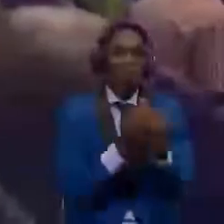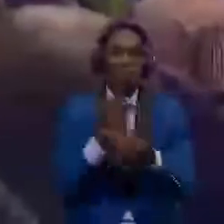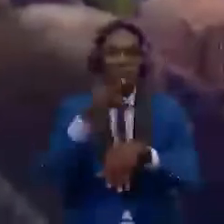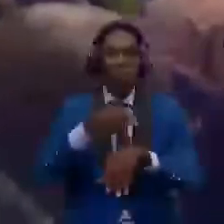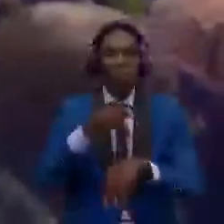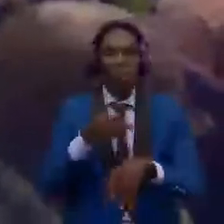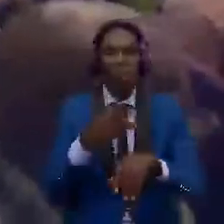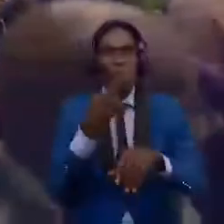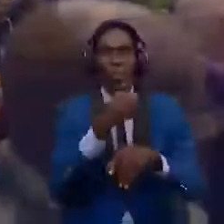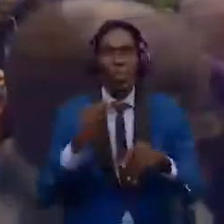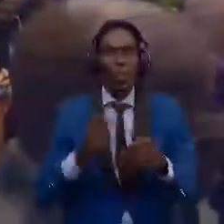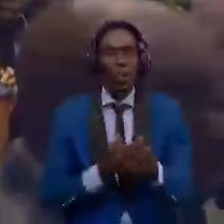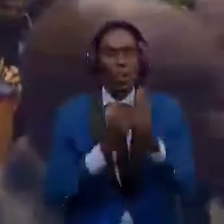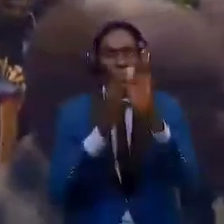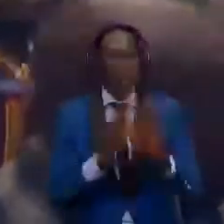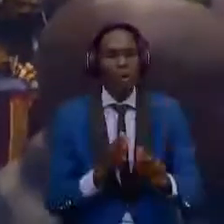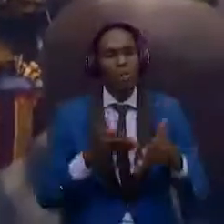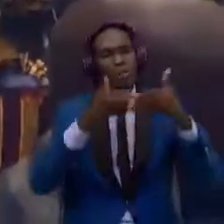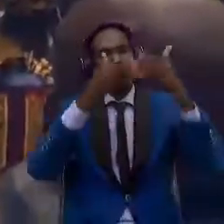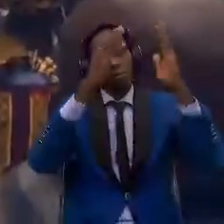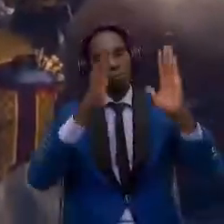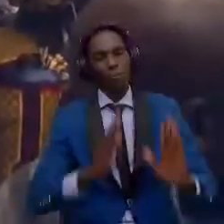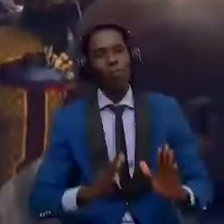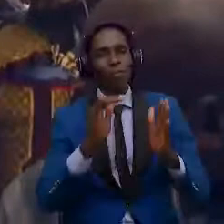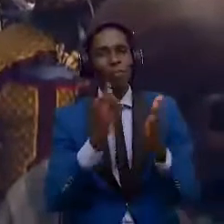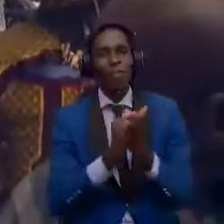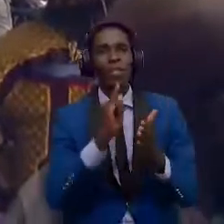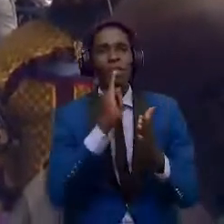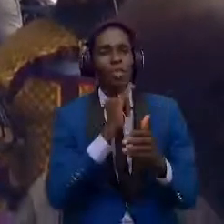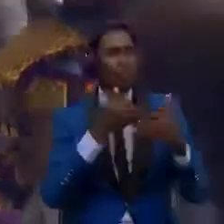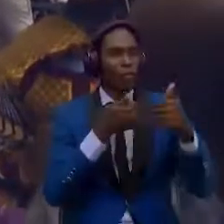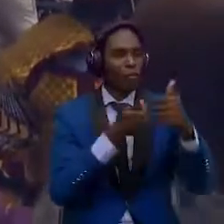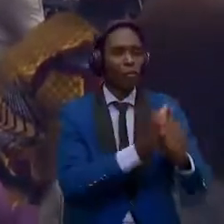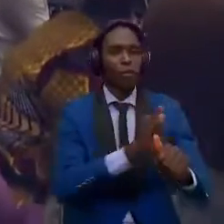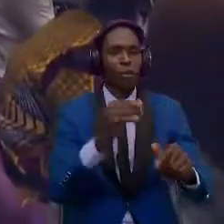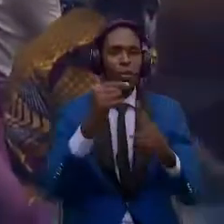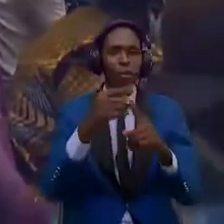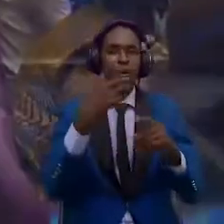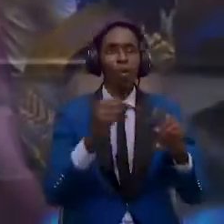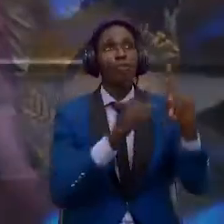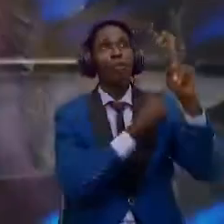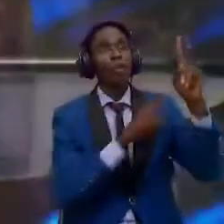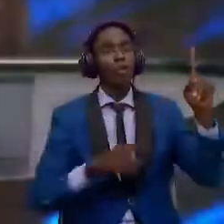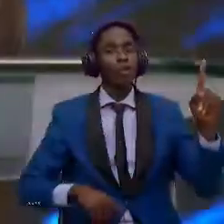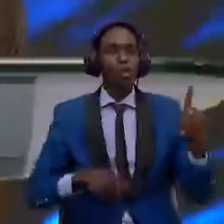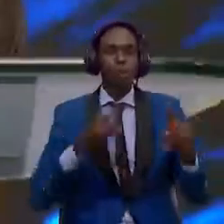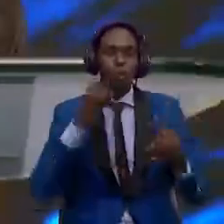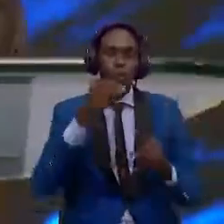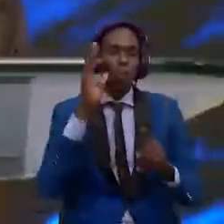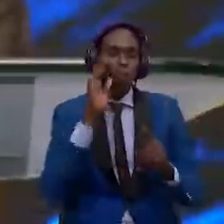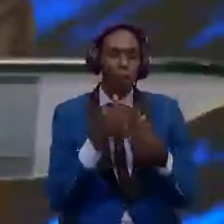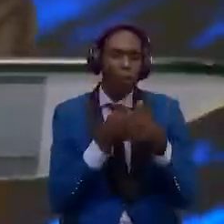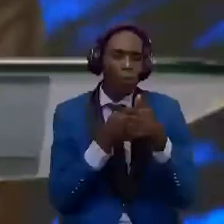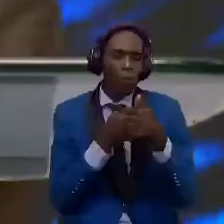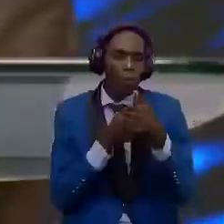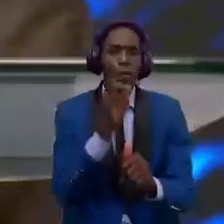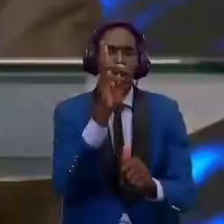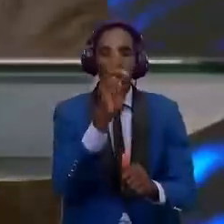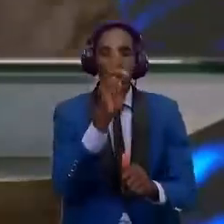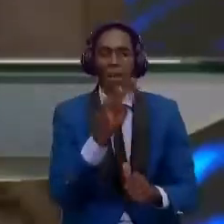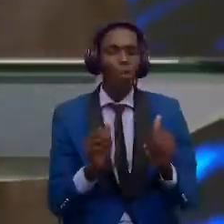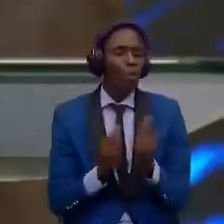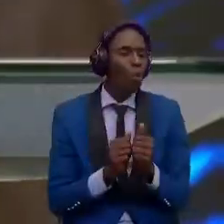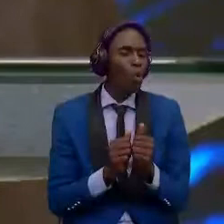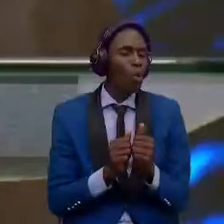will follow a leader, the leader that is following the word of God, and will follow him